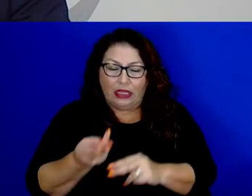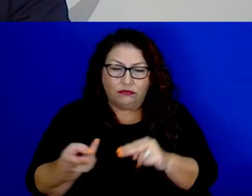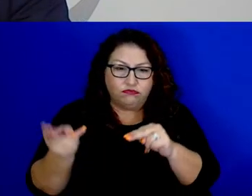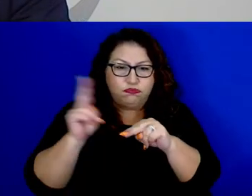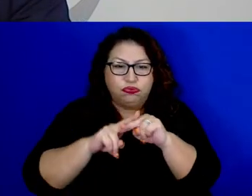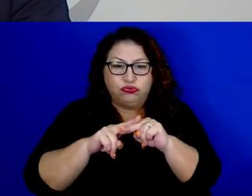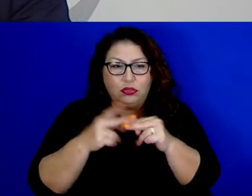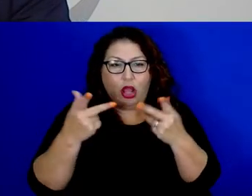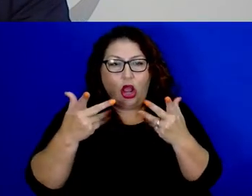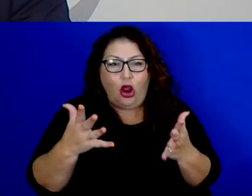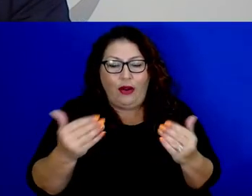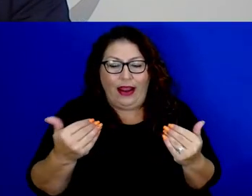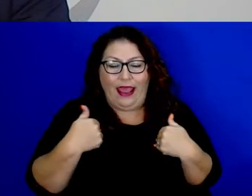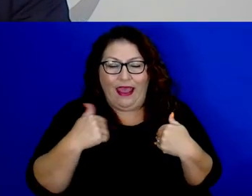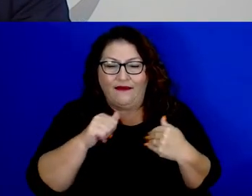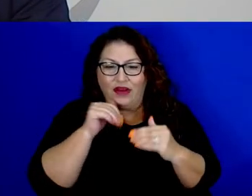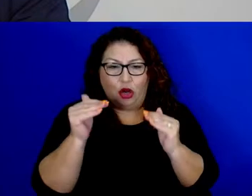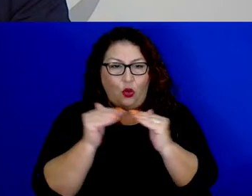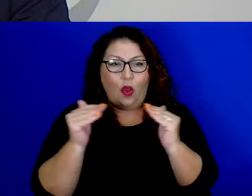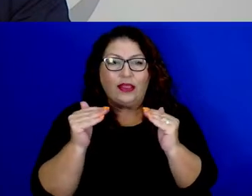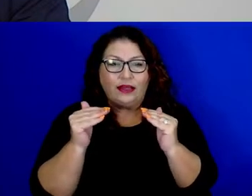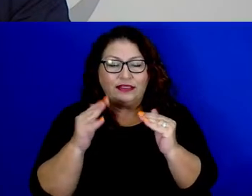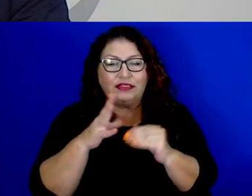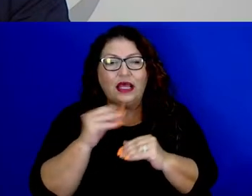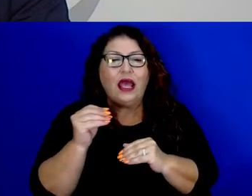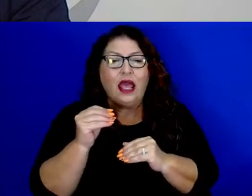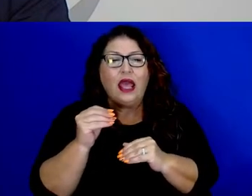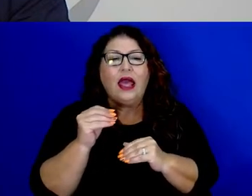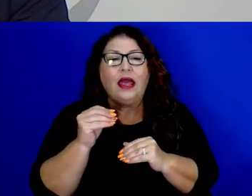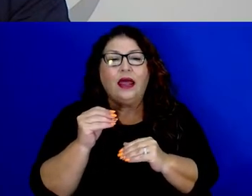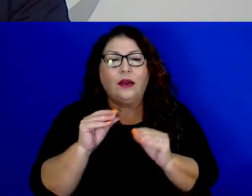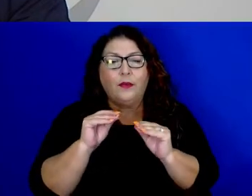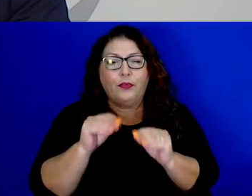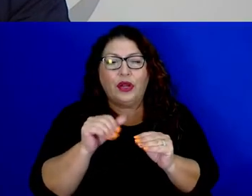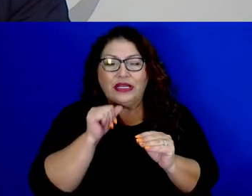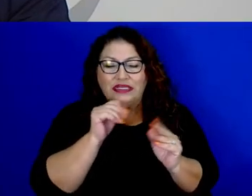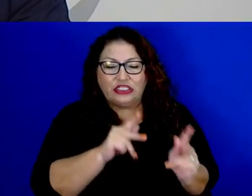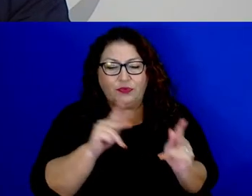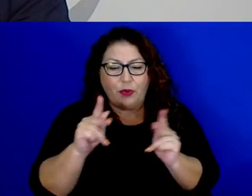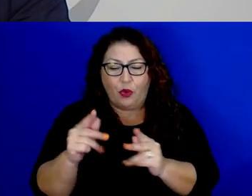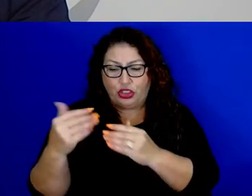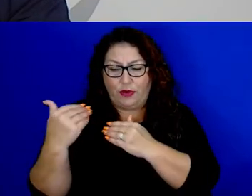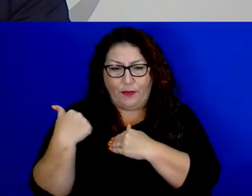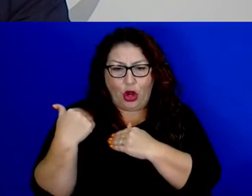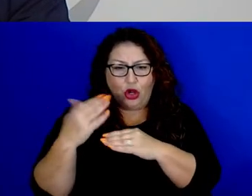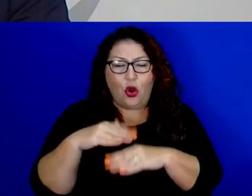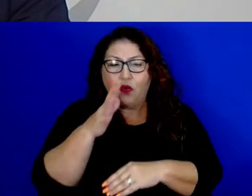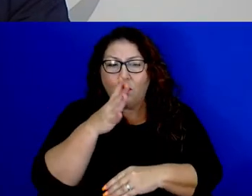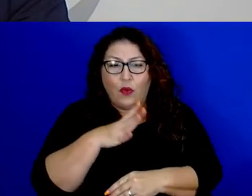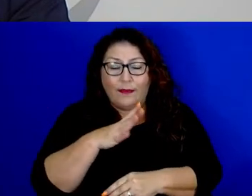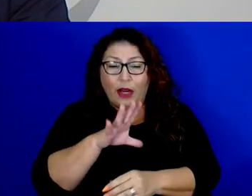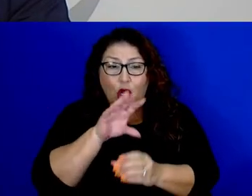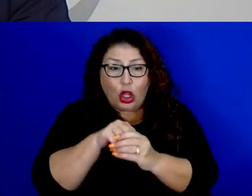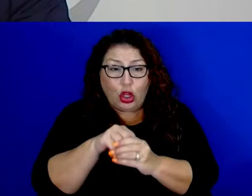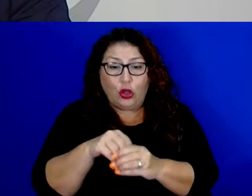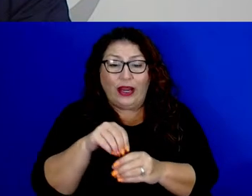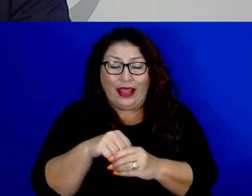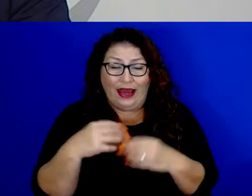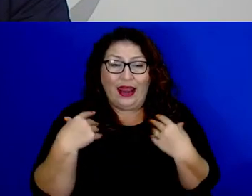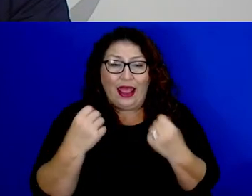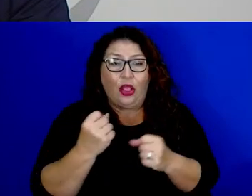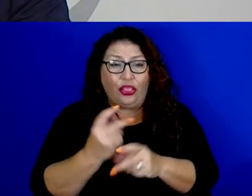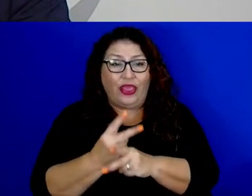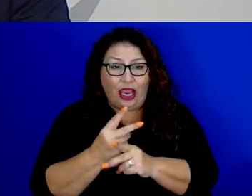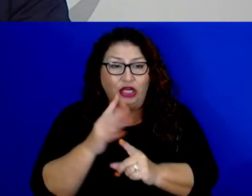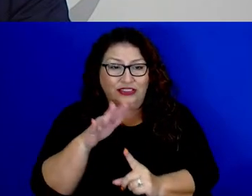inequalities and placed a disproportionate burden on women, including in healthcare settings. Women